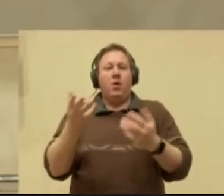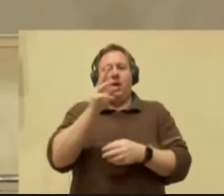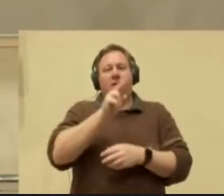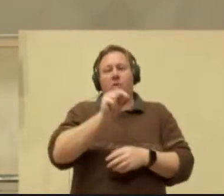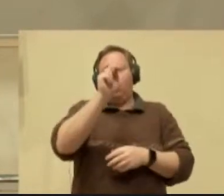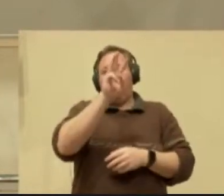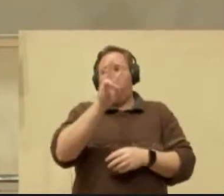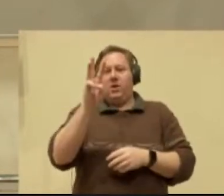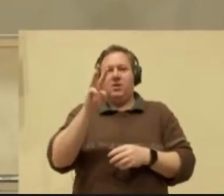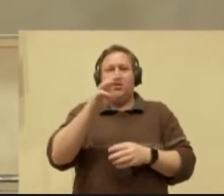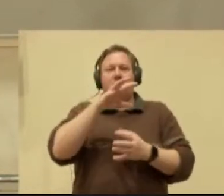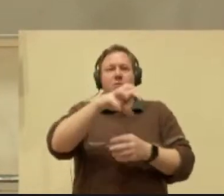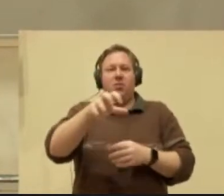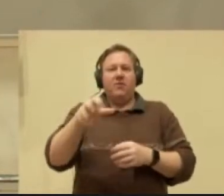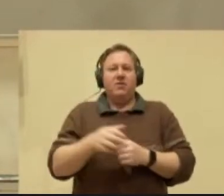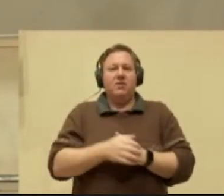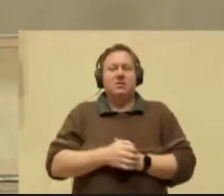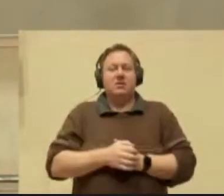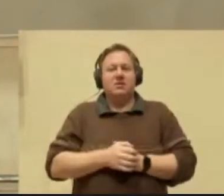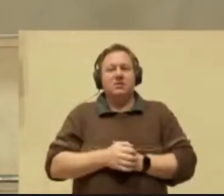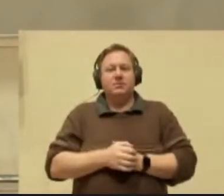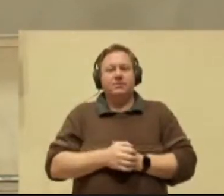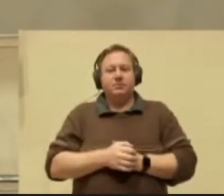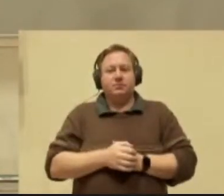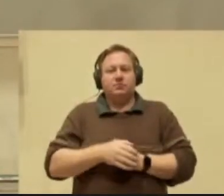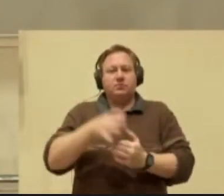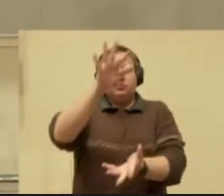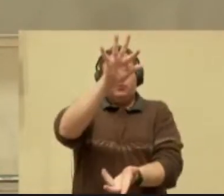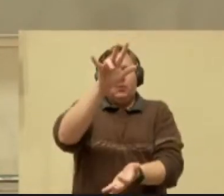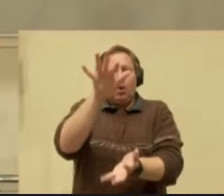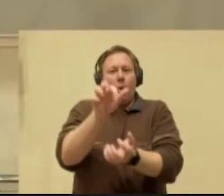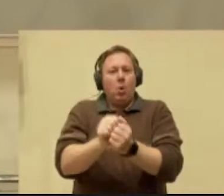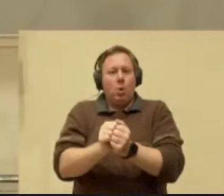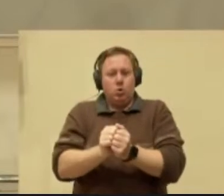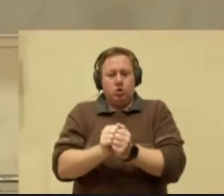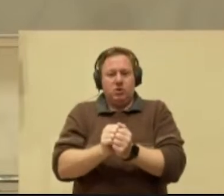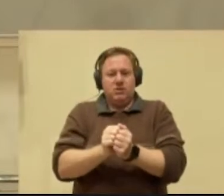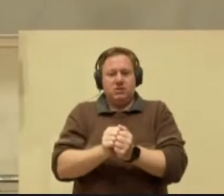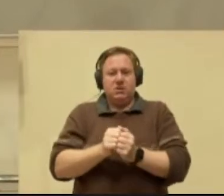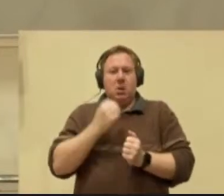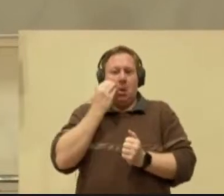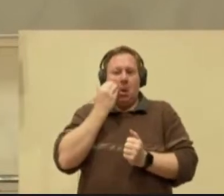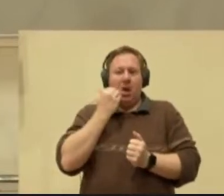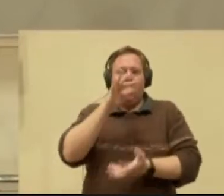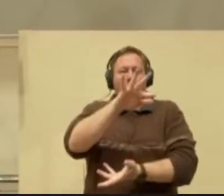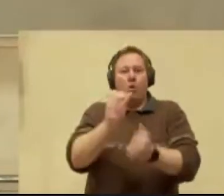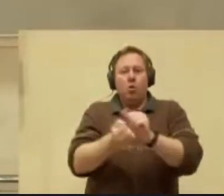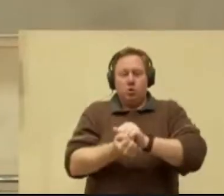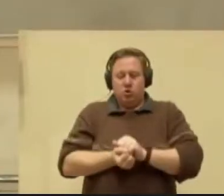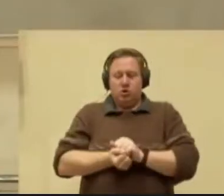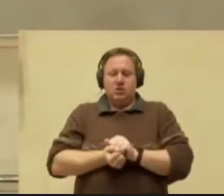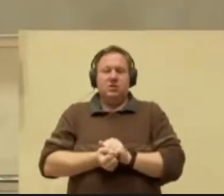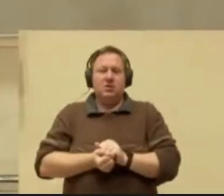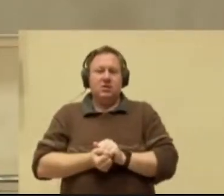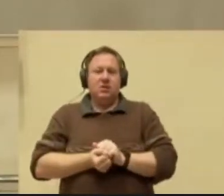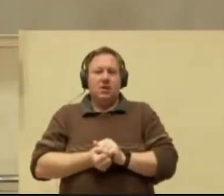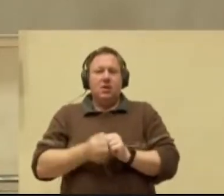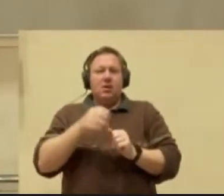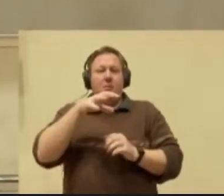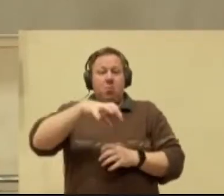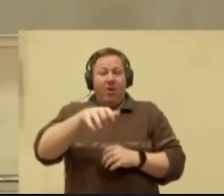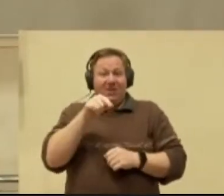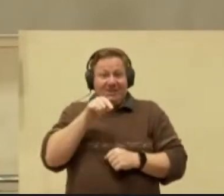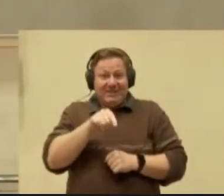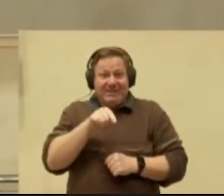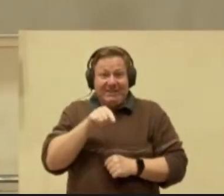chairperson of the ncop in conclusion as the province we are progressively working